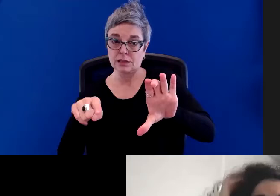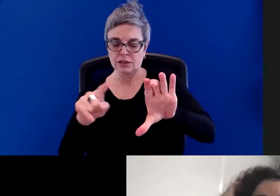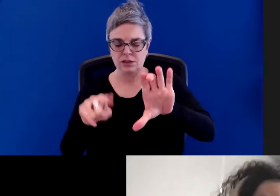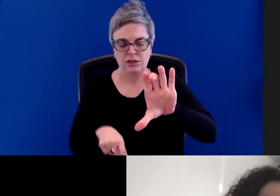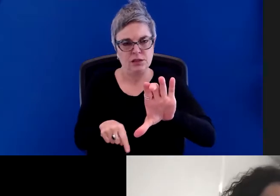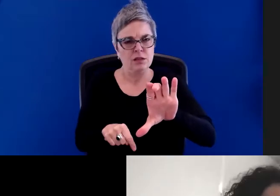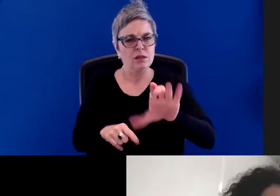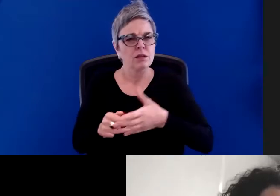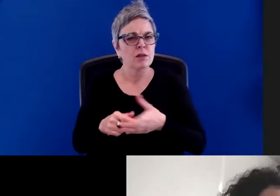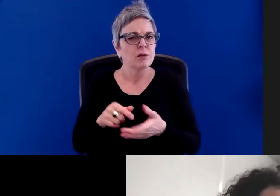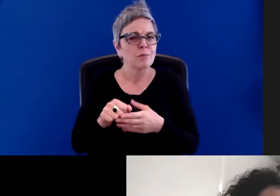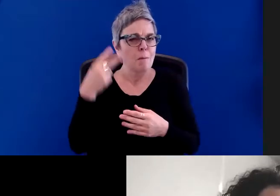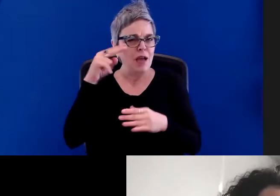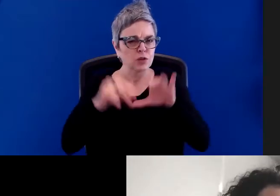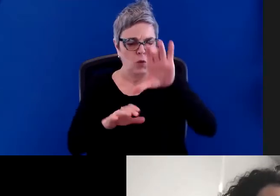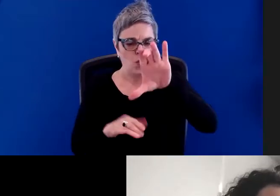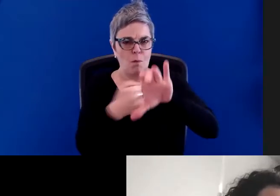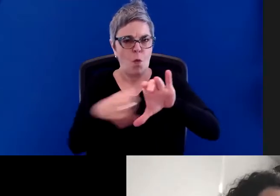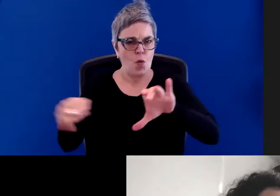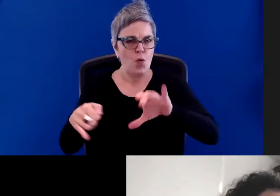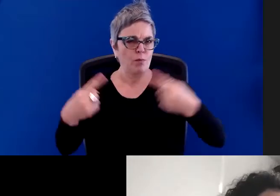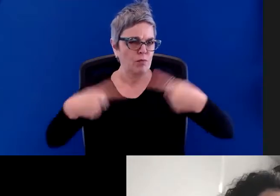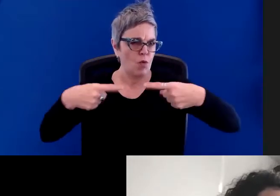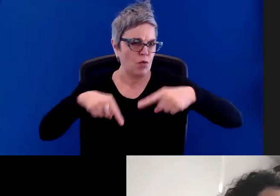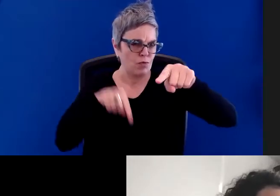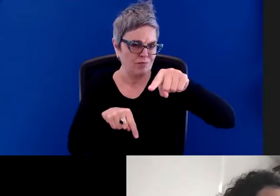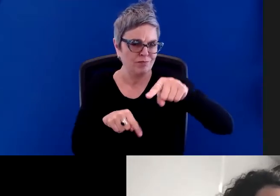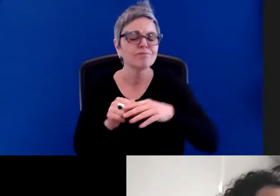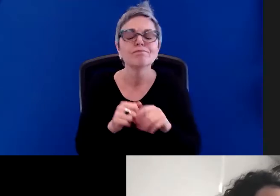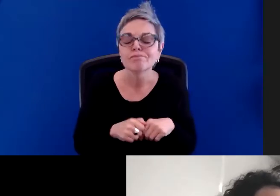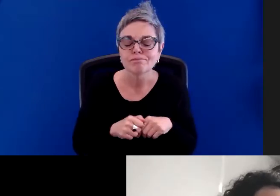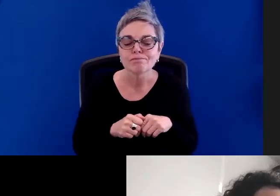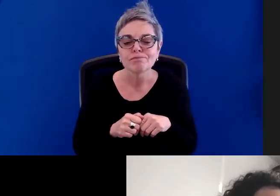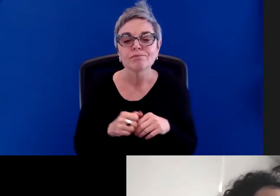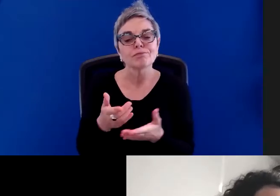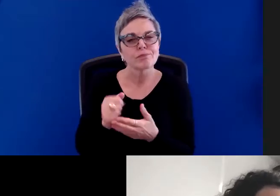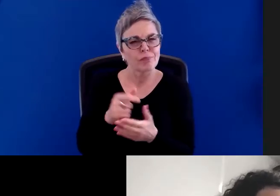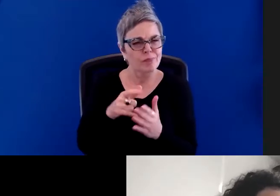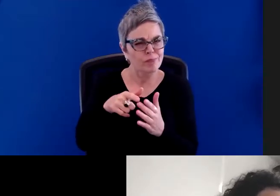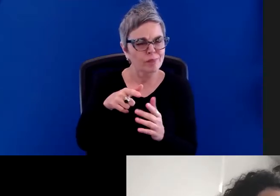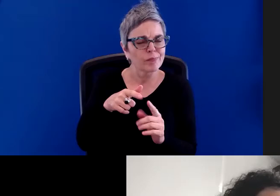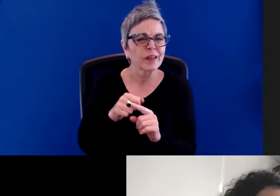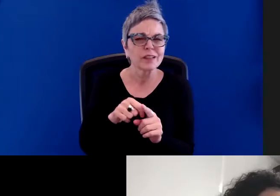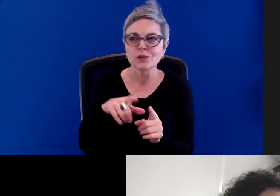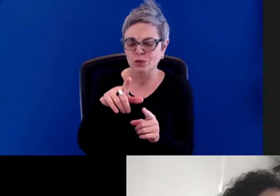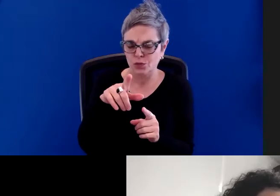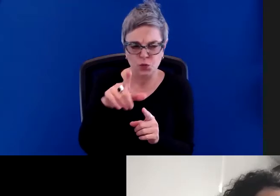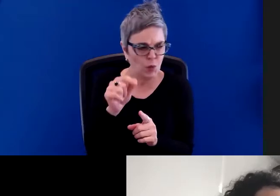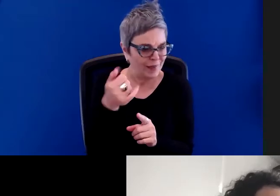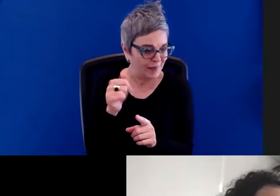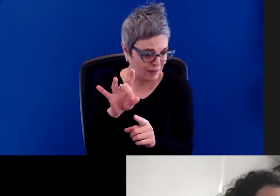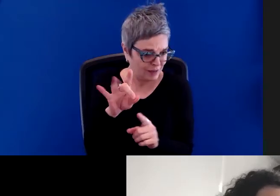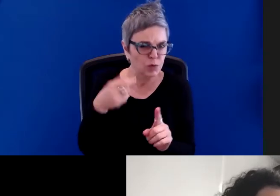our first book that came out in 2018 developed the concept of reproductive